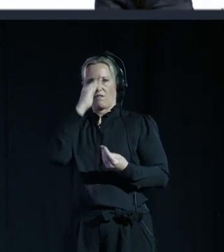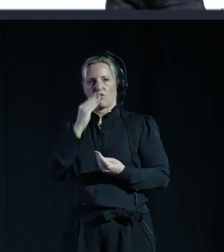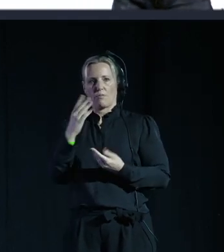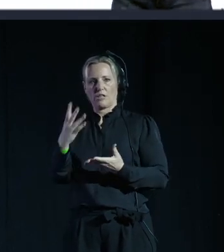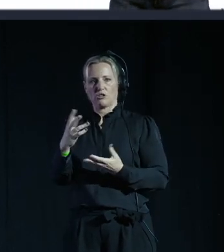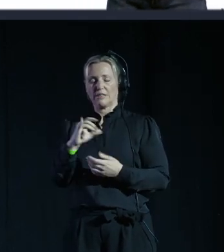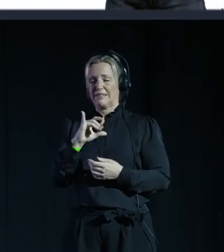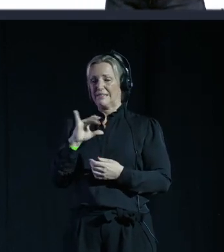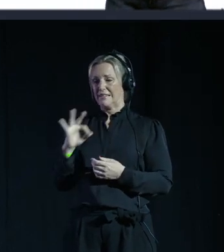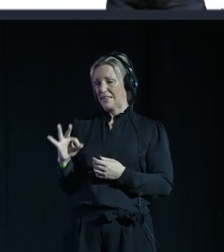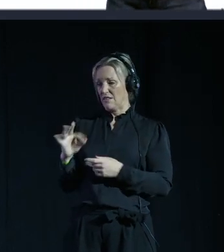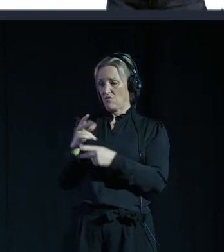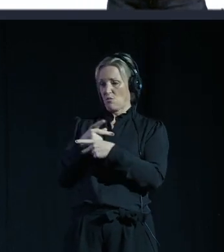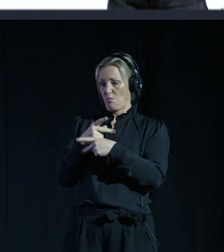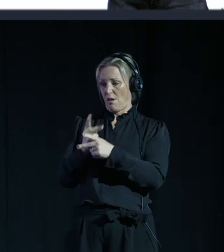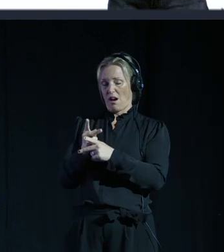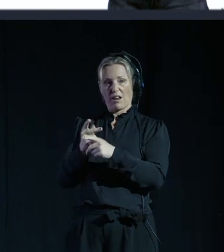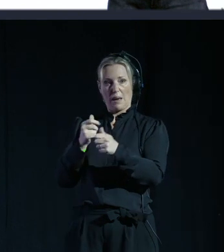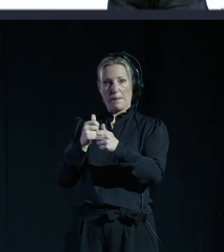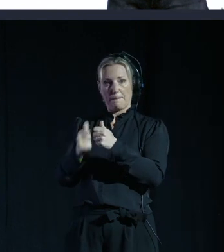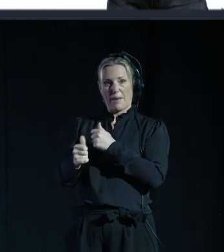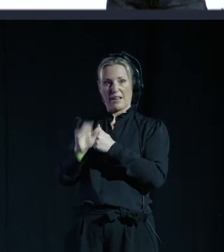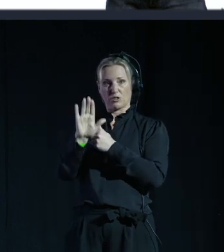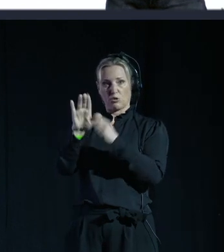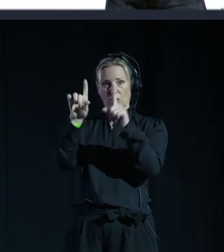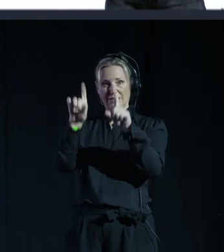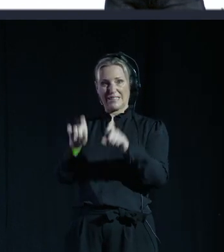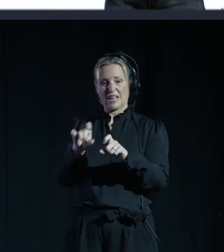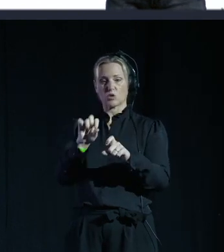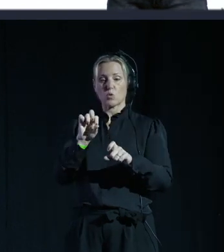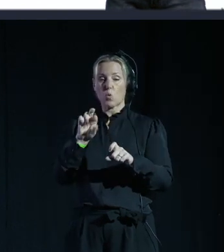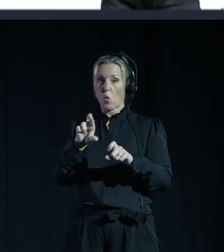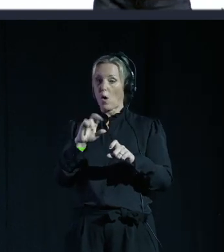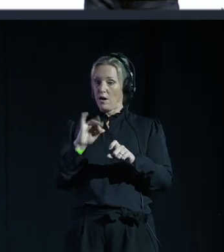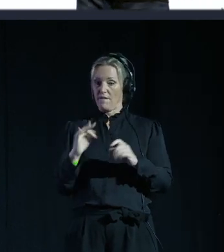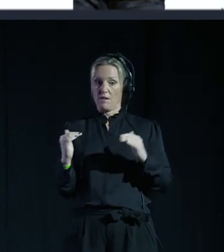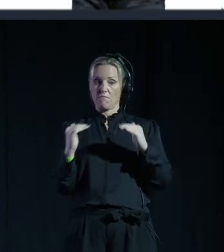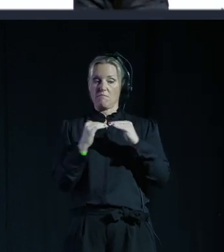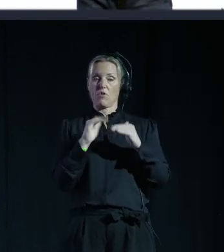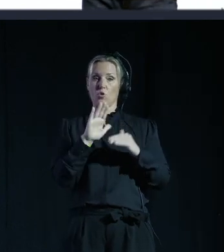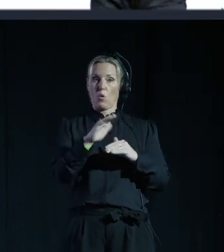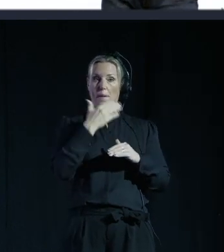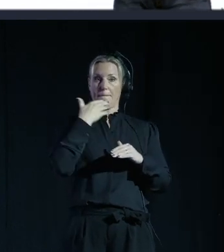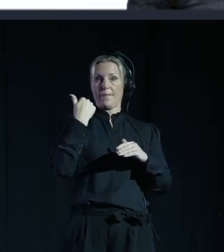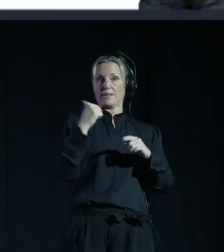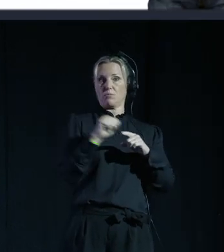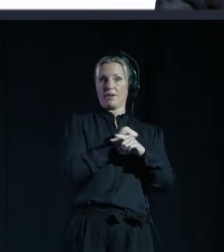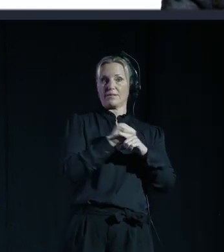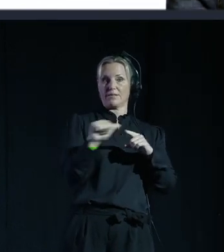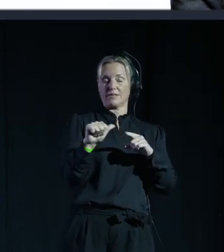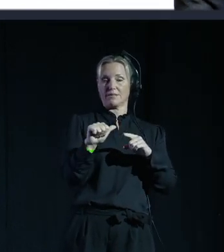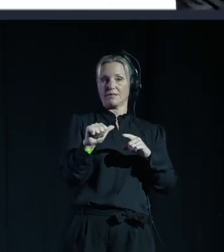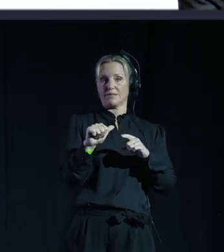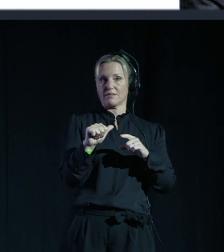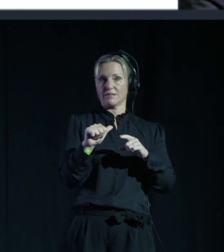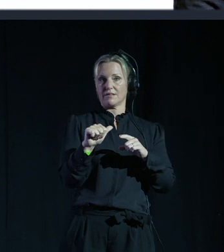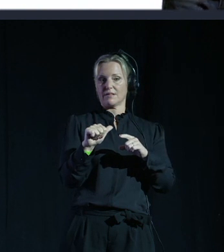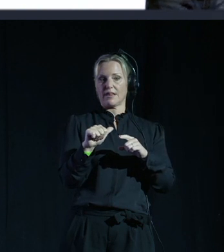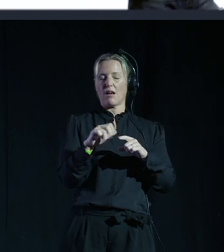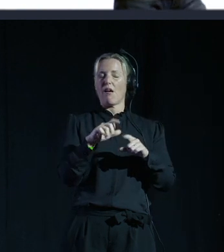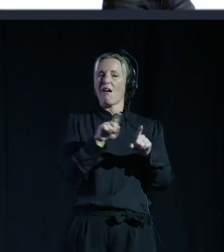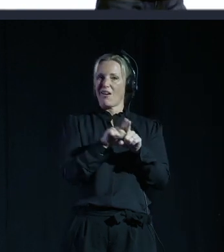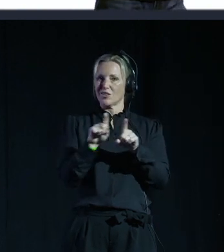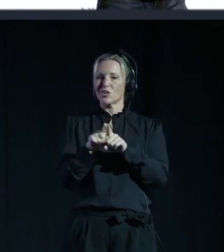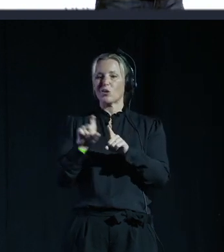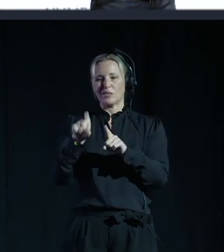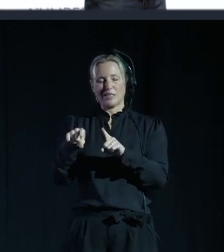has passed its test or it meets your best practices. And it goes without saying also that, this has to scale. So